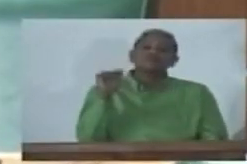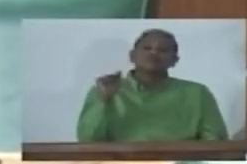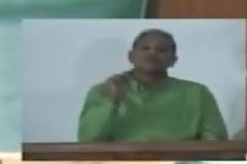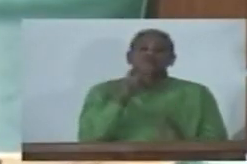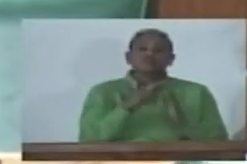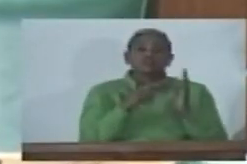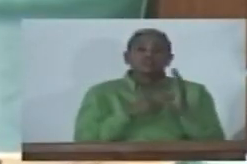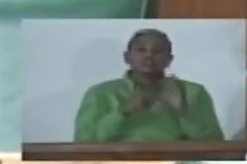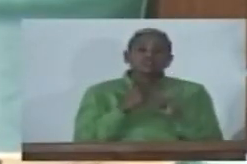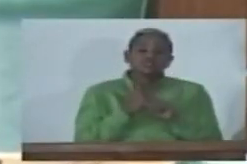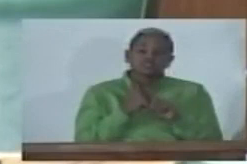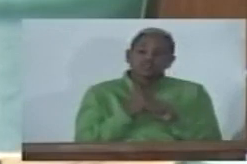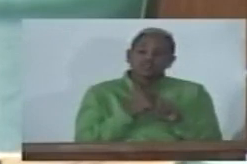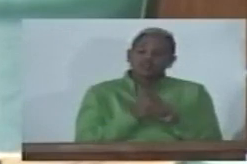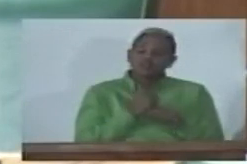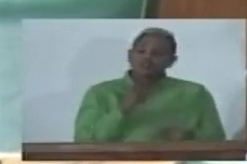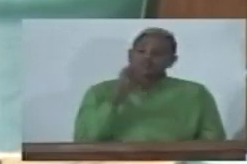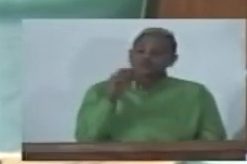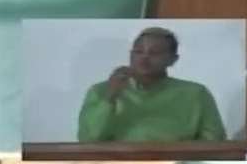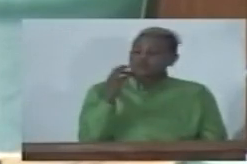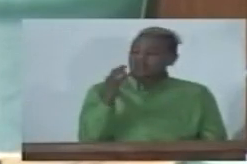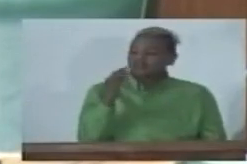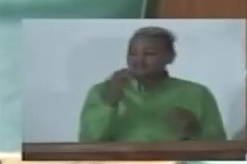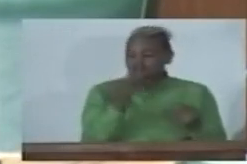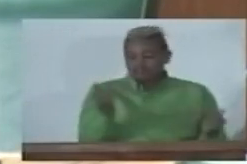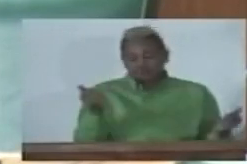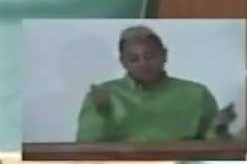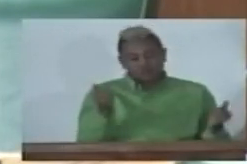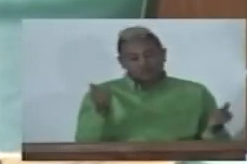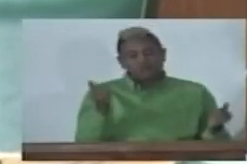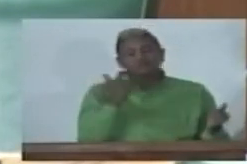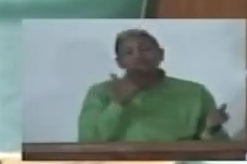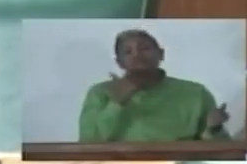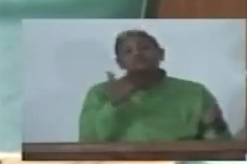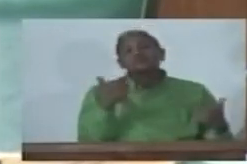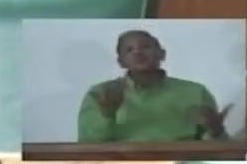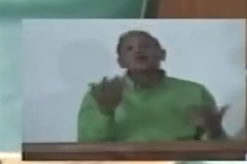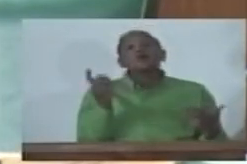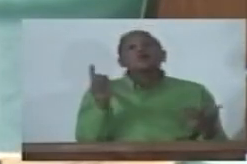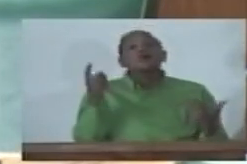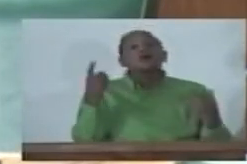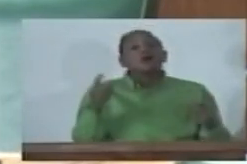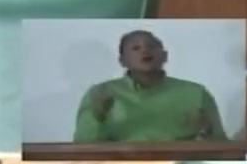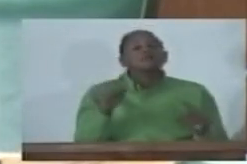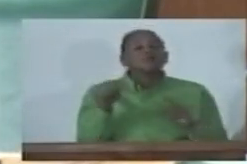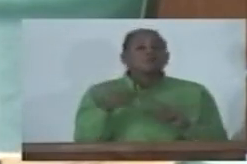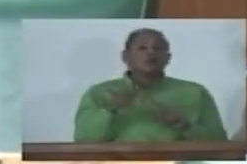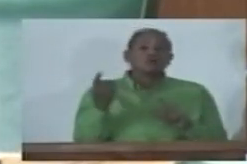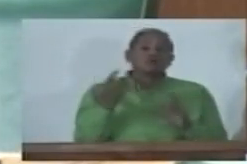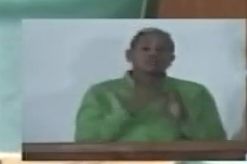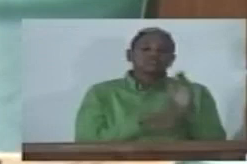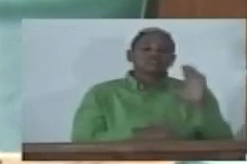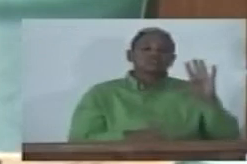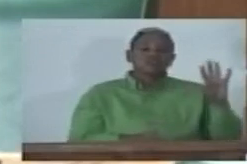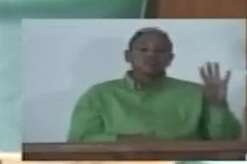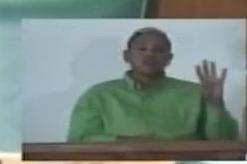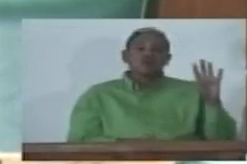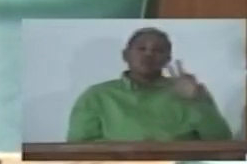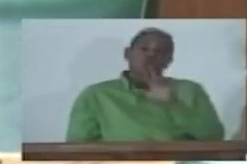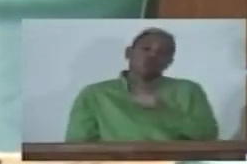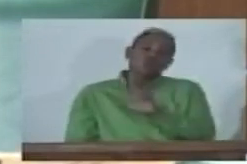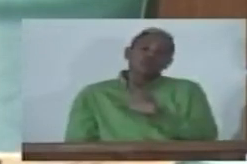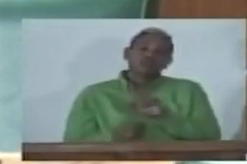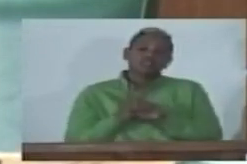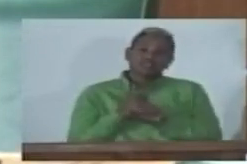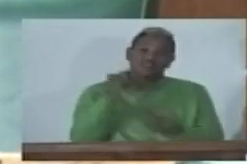Regulations 2019 Resolution as follows. Whereas Section 4.3 of